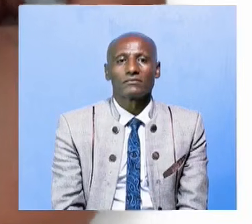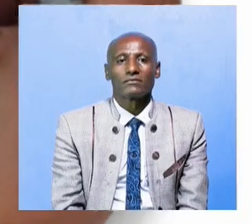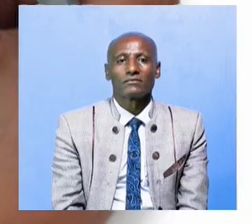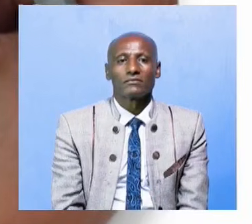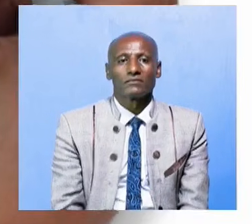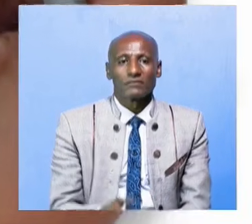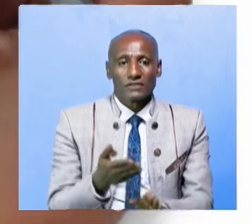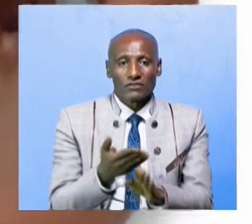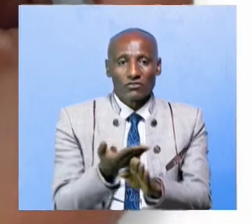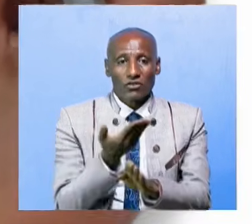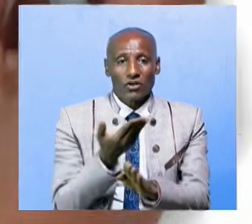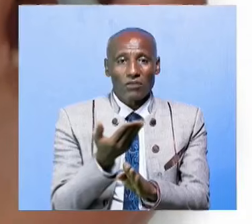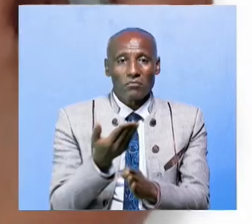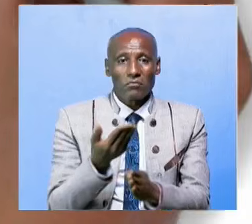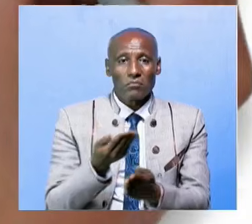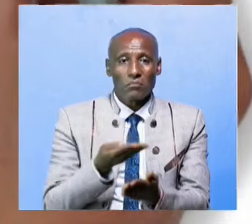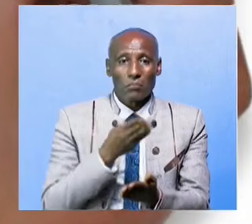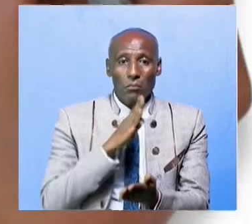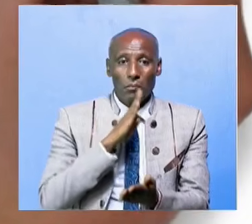from being lost.